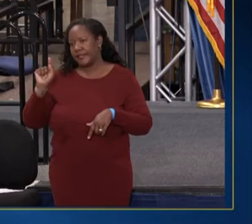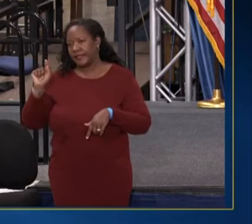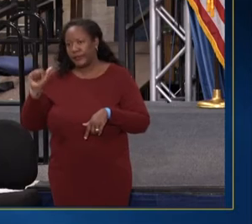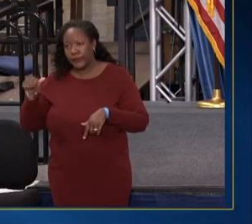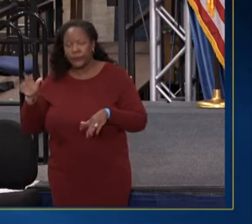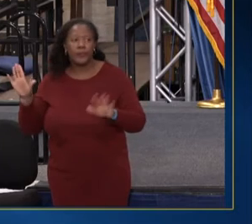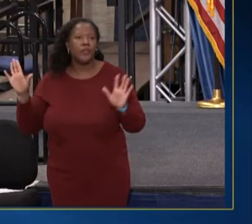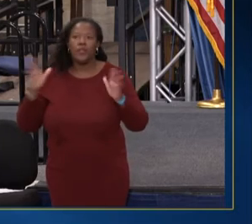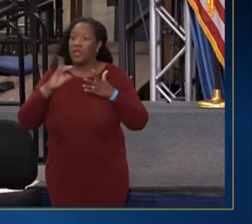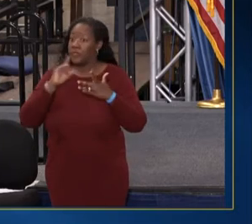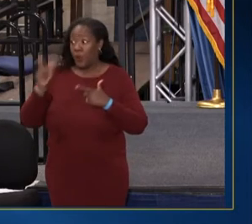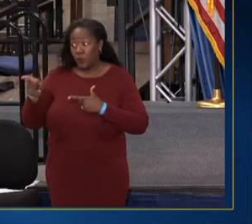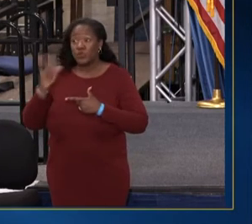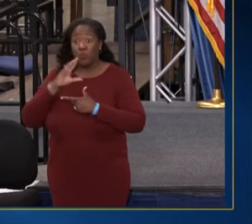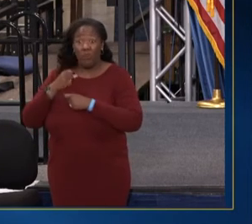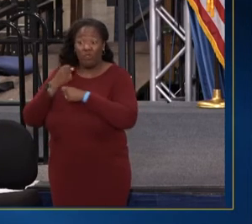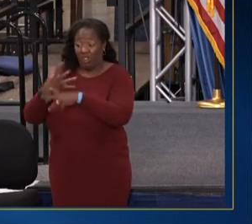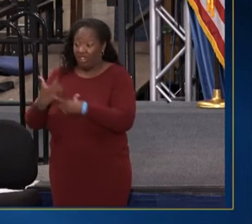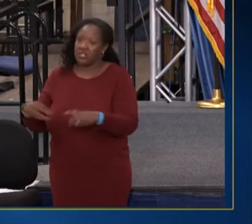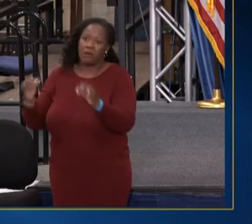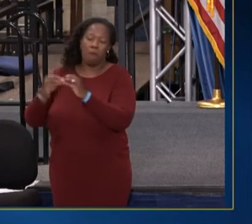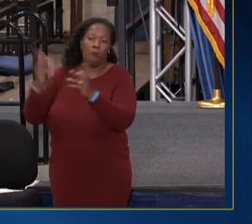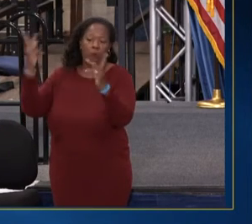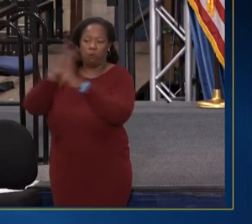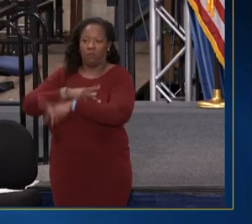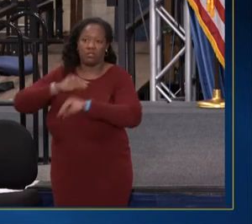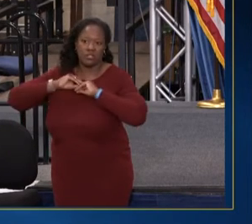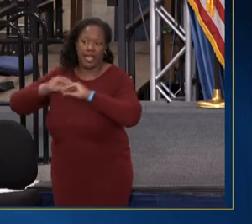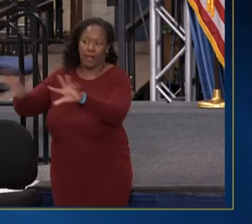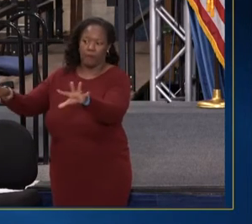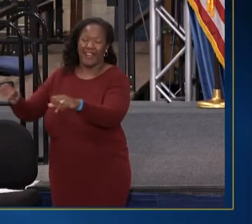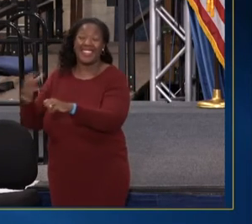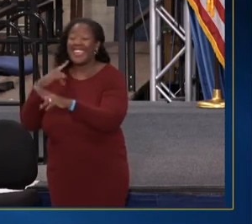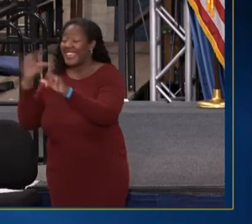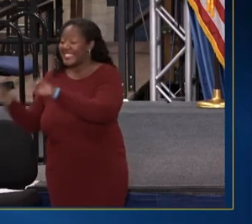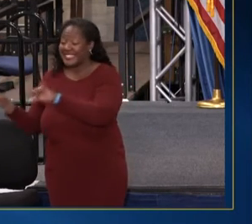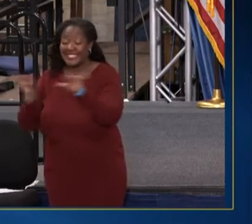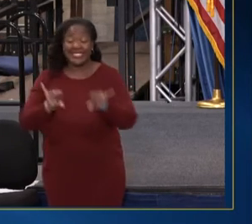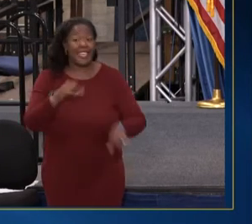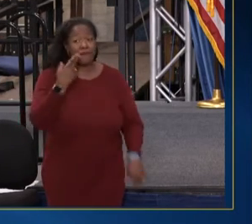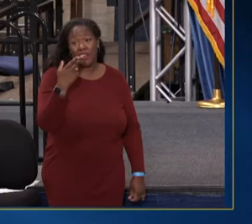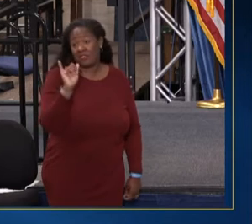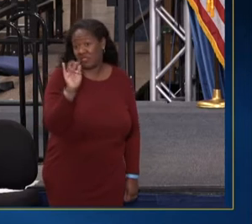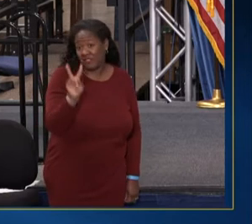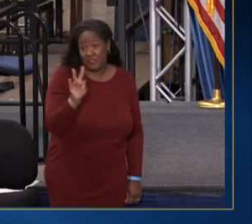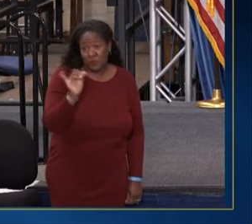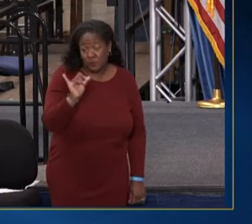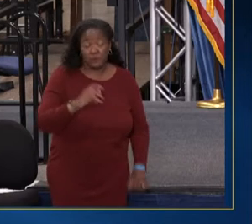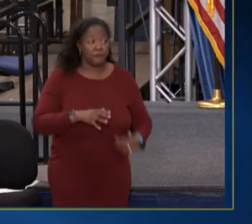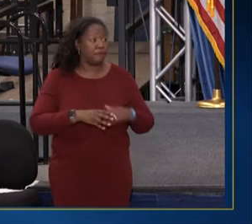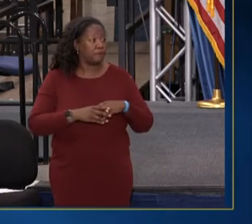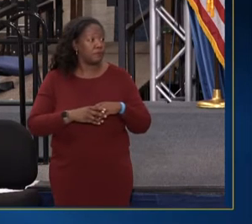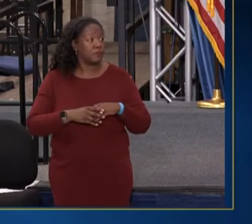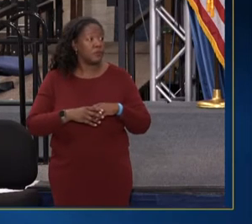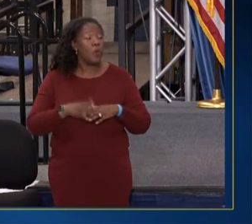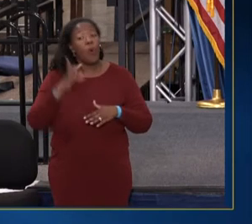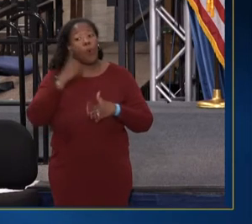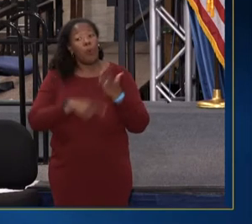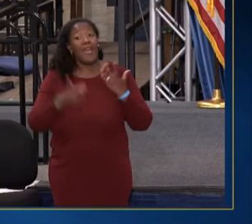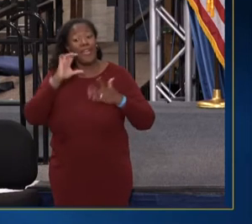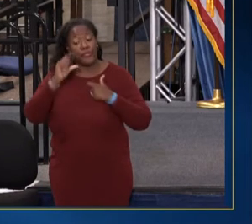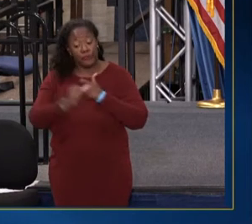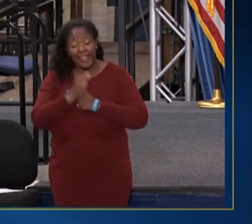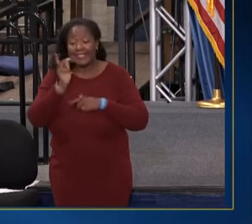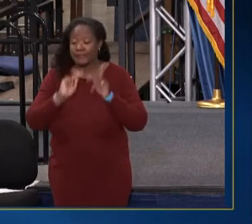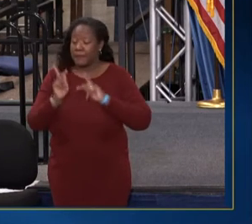in a worsening outbreak. So this is just Mpox. It's going to be the same for HIV. I need to shout out that also things that threaten people's